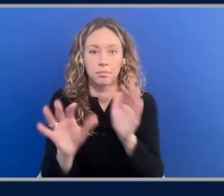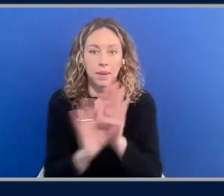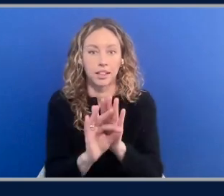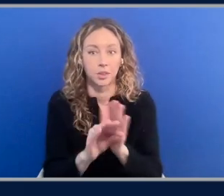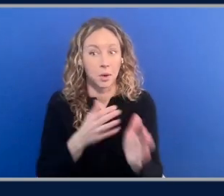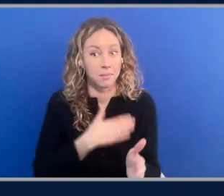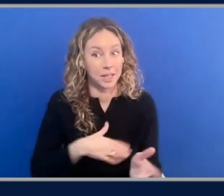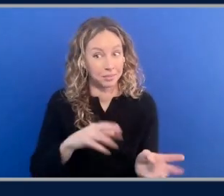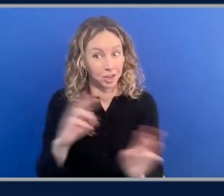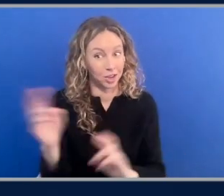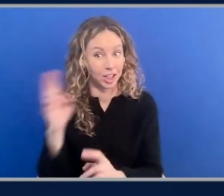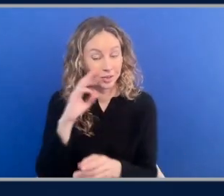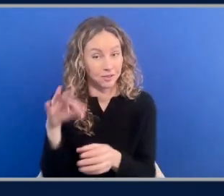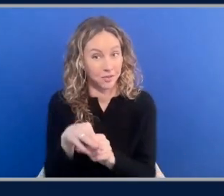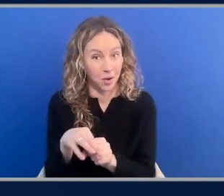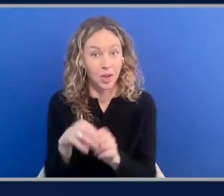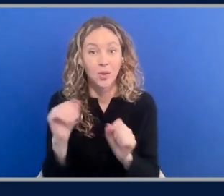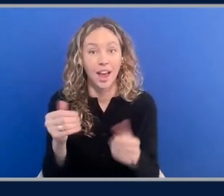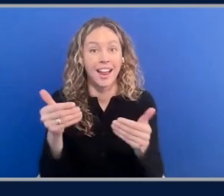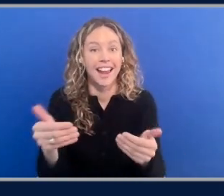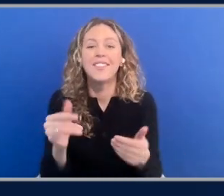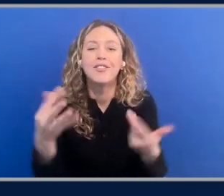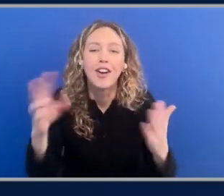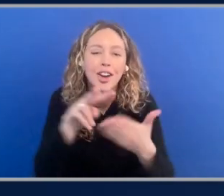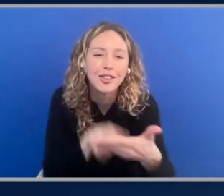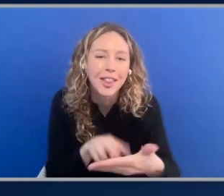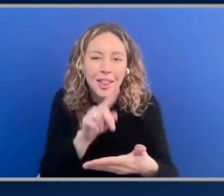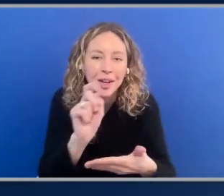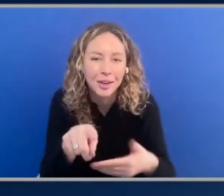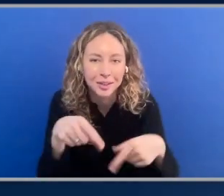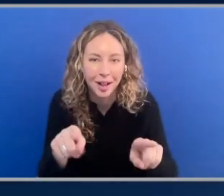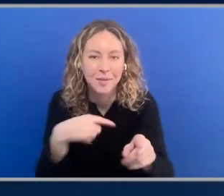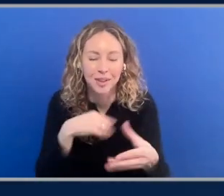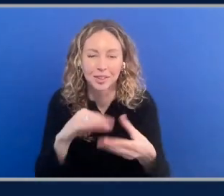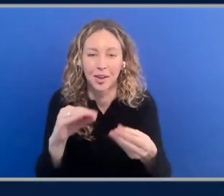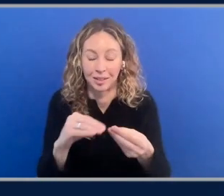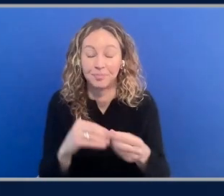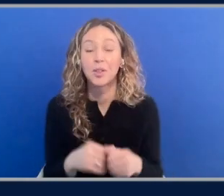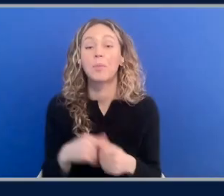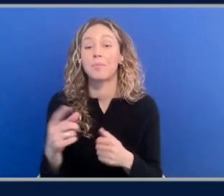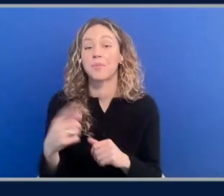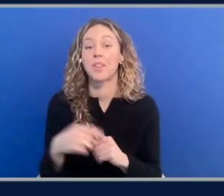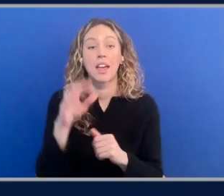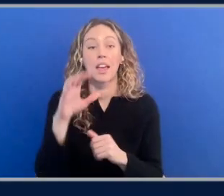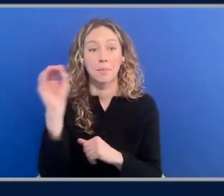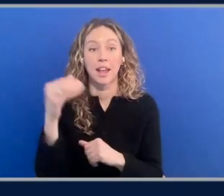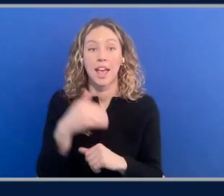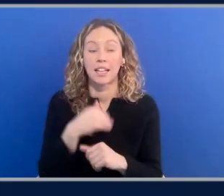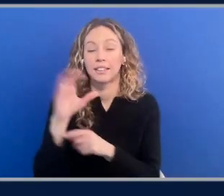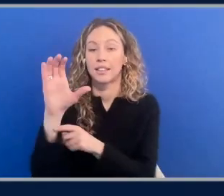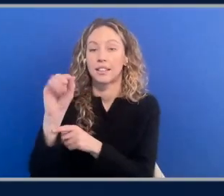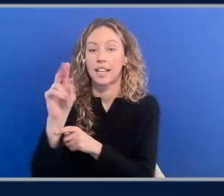cast your vote. You can cast it now if you've already read the question while I'm talking. A company has a containerized front-end application for its